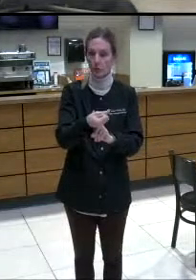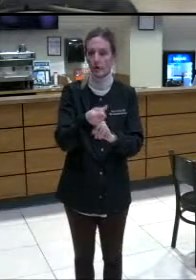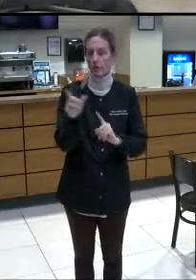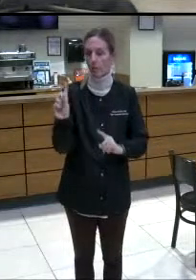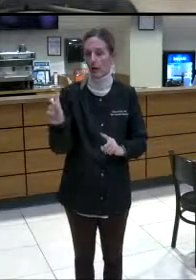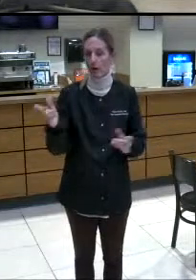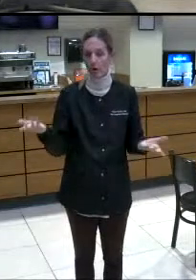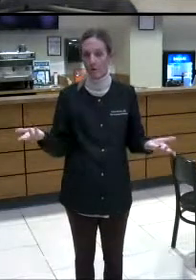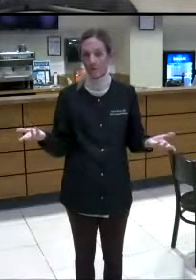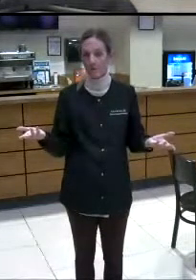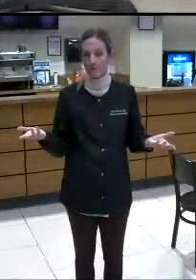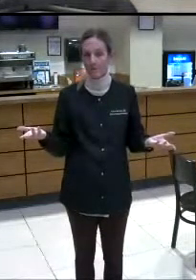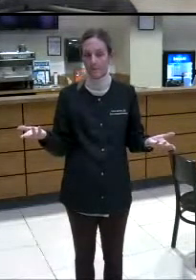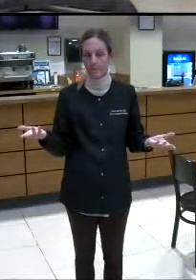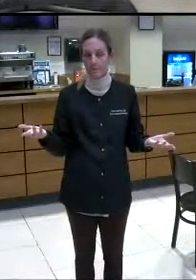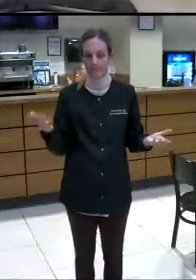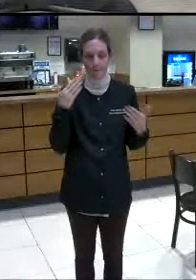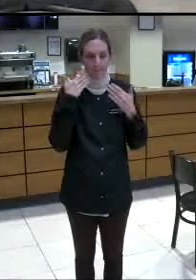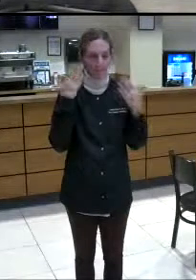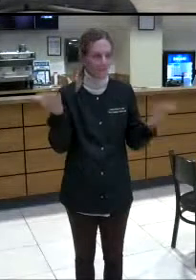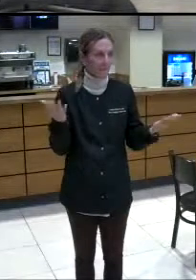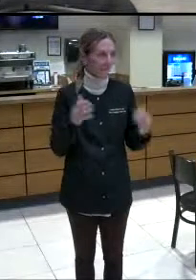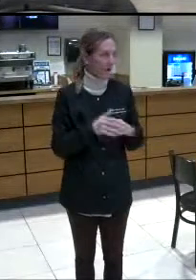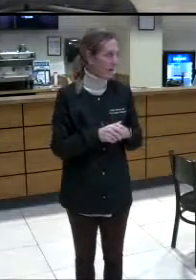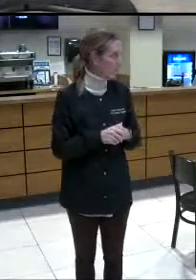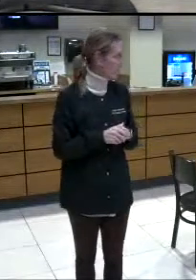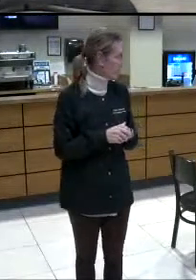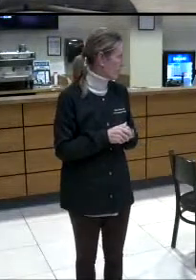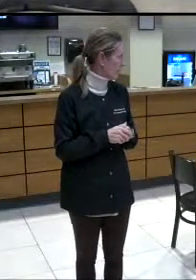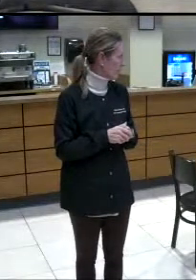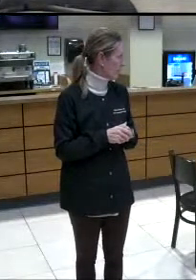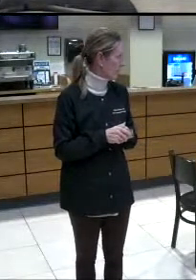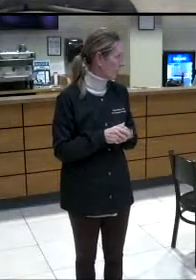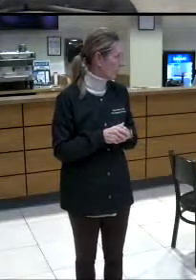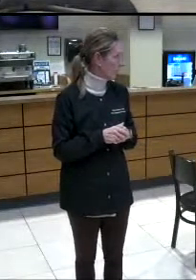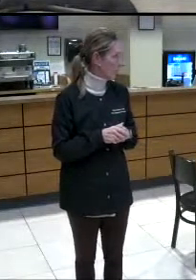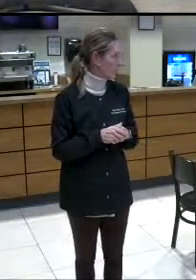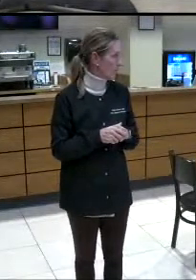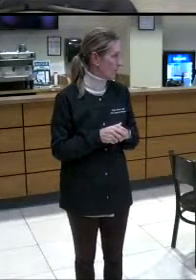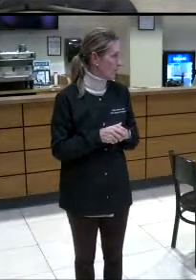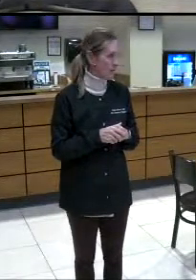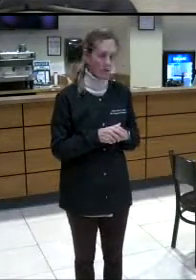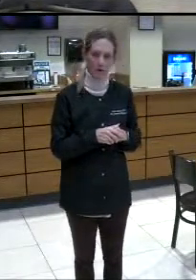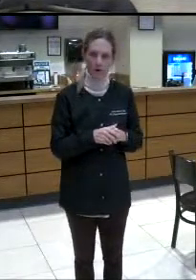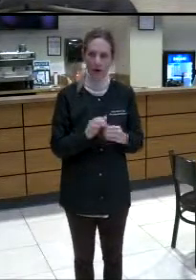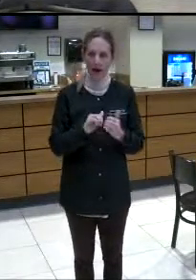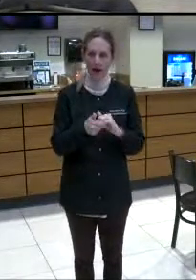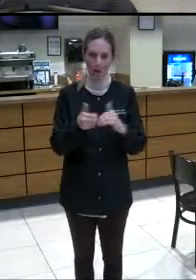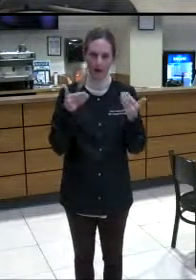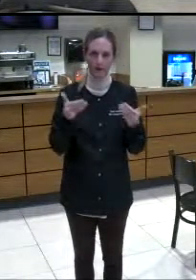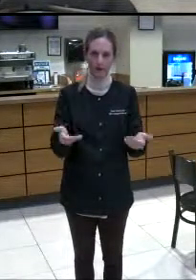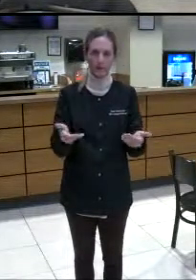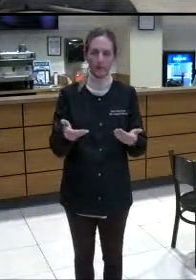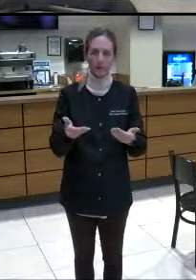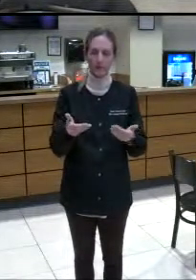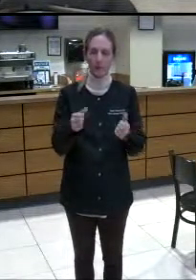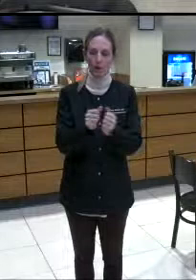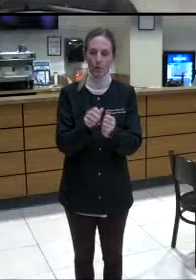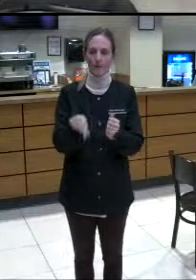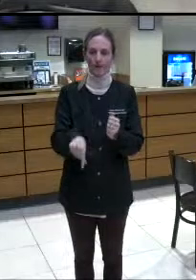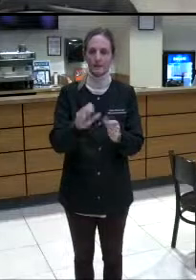where I don't know how to move forward with a redress in a situation. Okay.